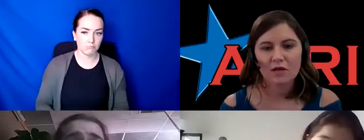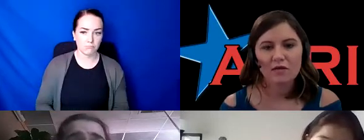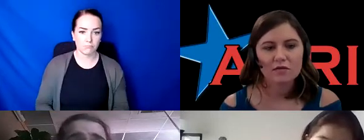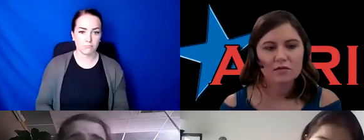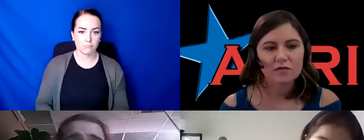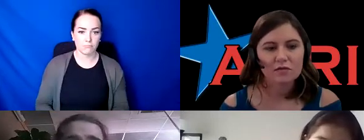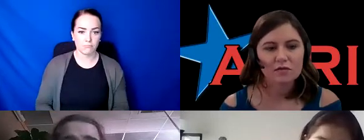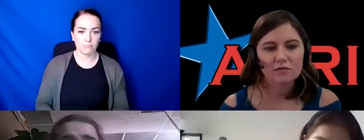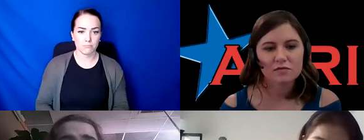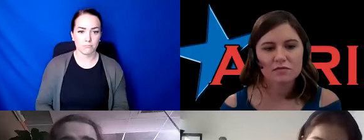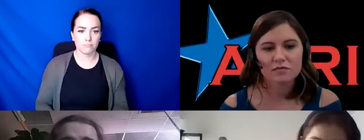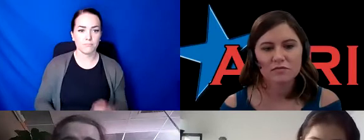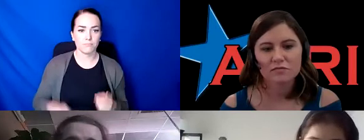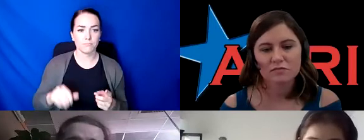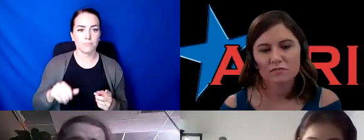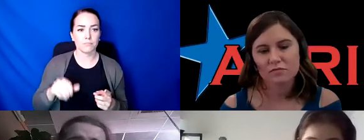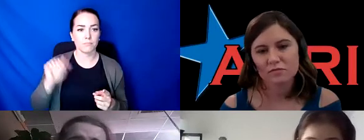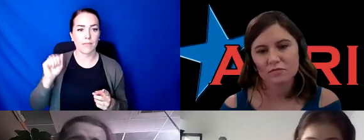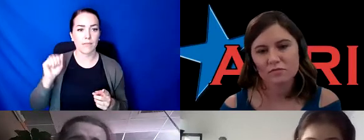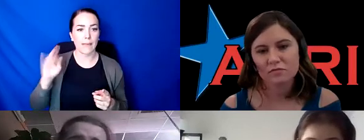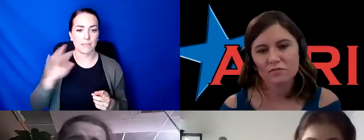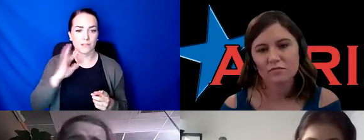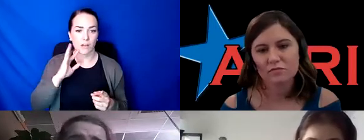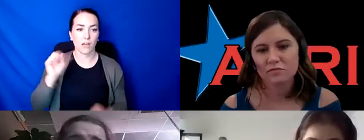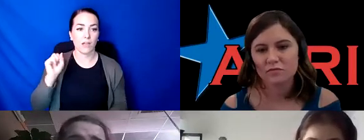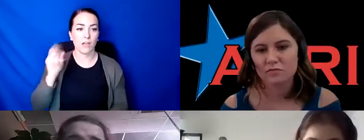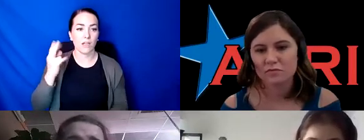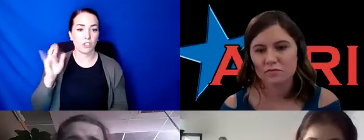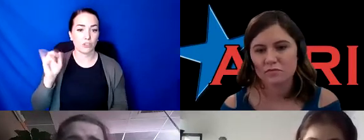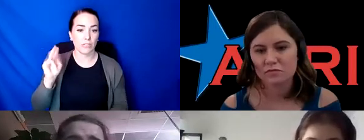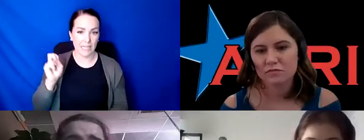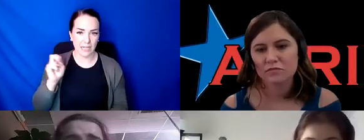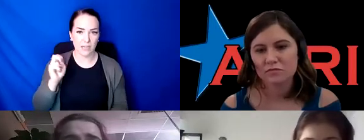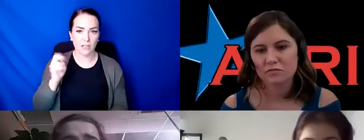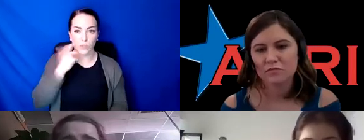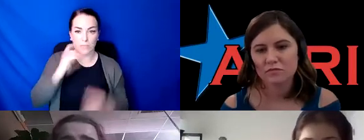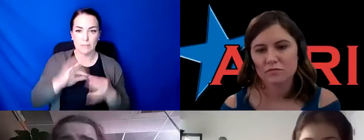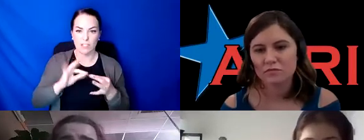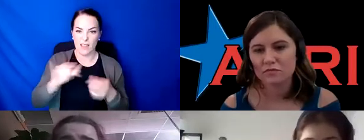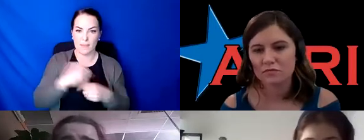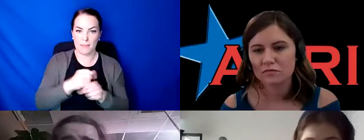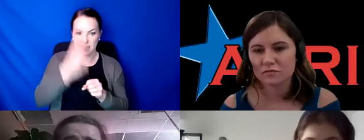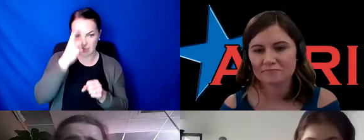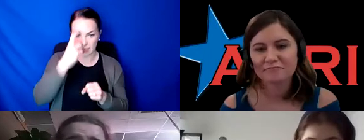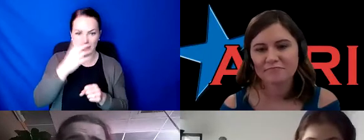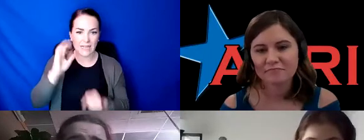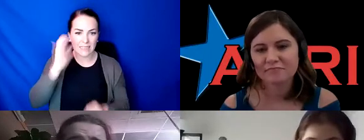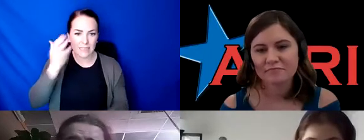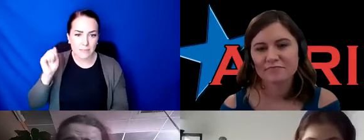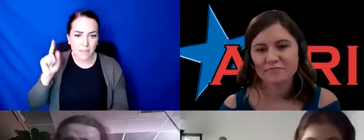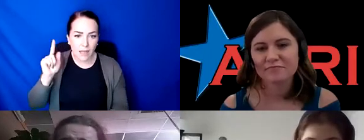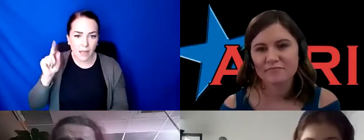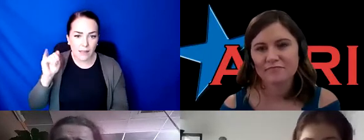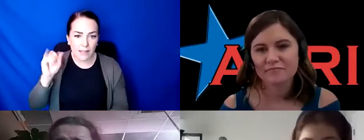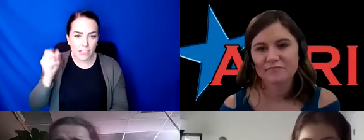Shereen, what you just mentioned makes sense, and it looks like Alicia Johnson beat me